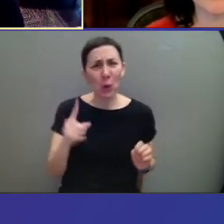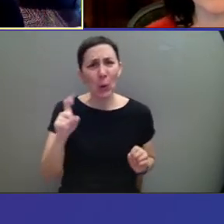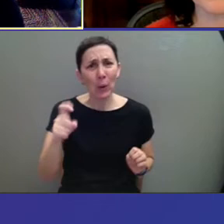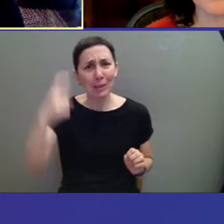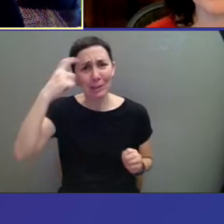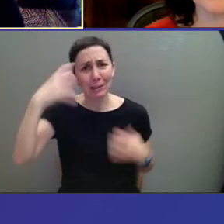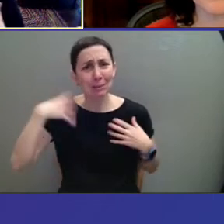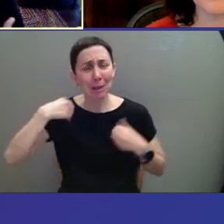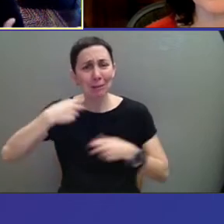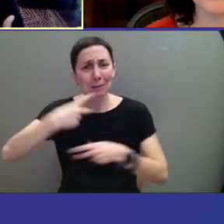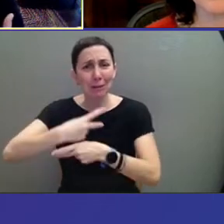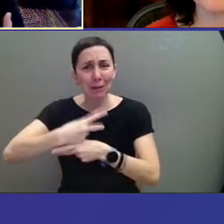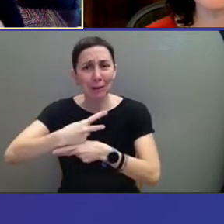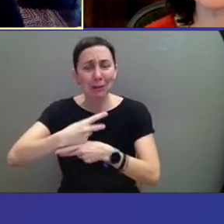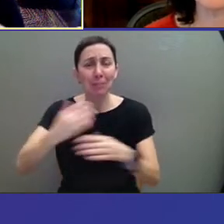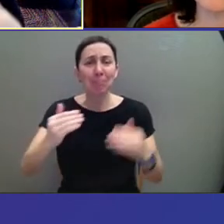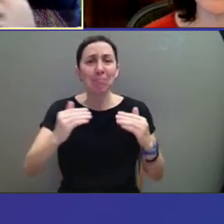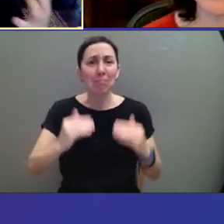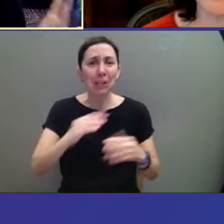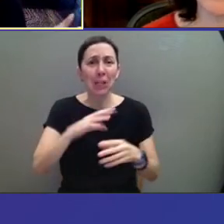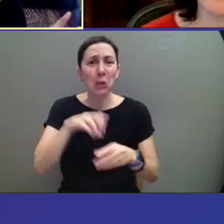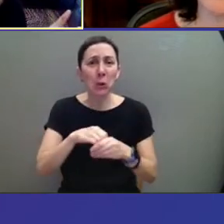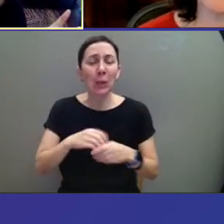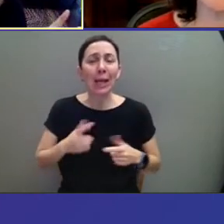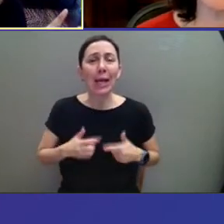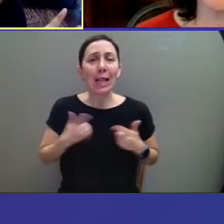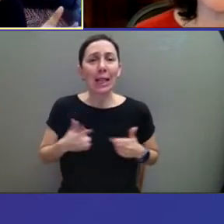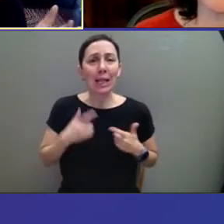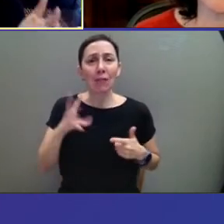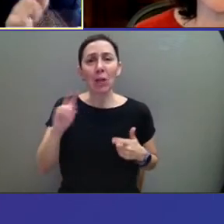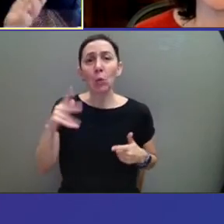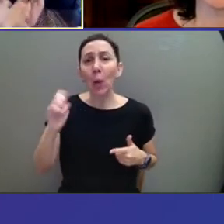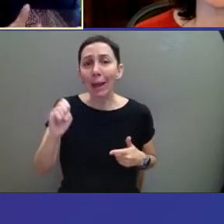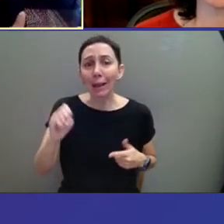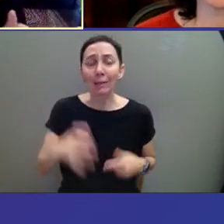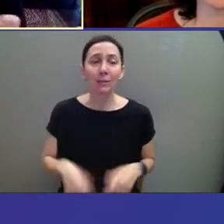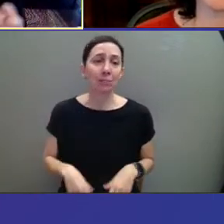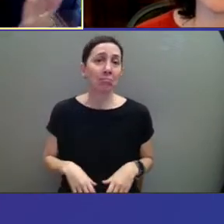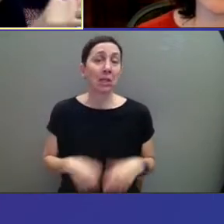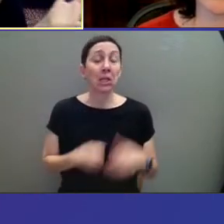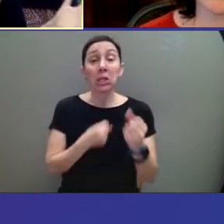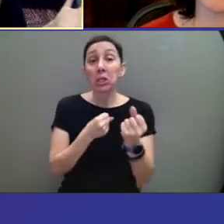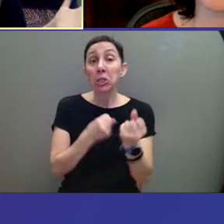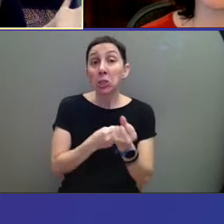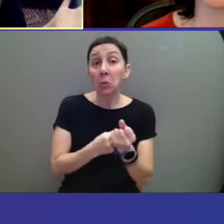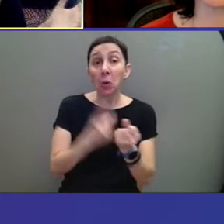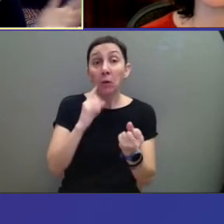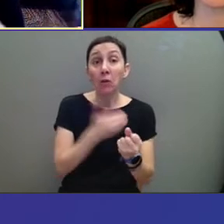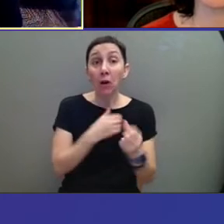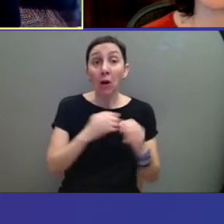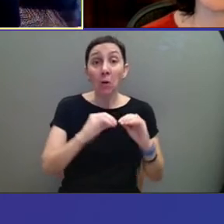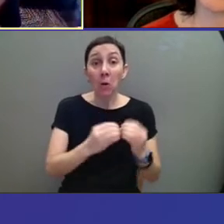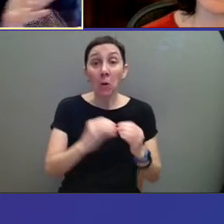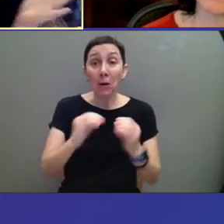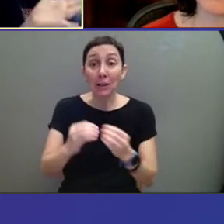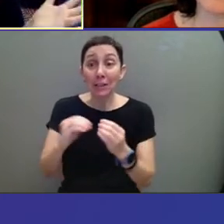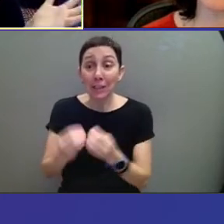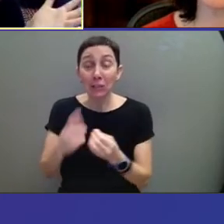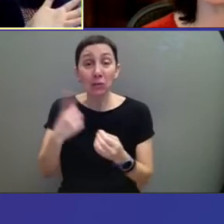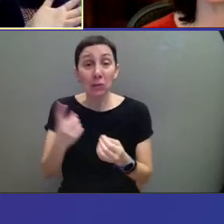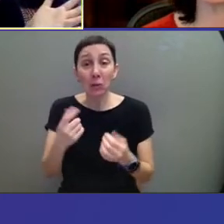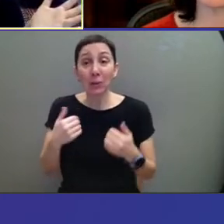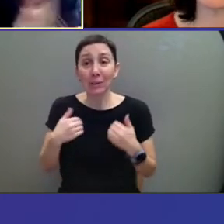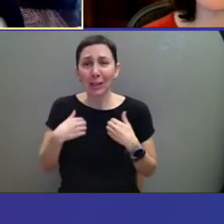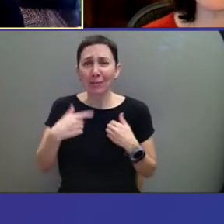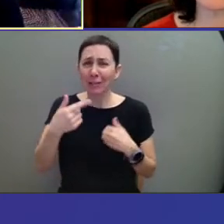time. And it would be a living wage, and it would be support for our organizations with Gen Up money always. It would be Gen Up